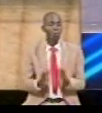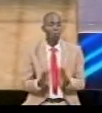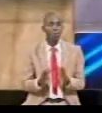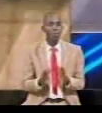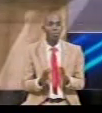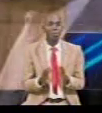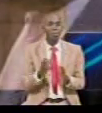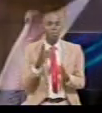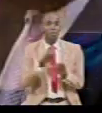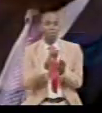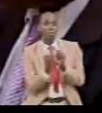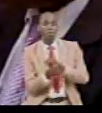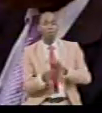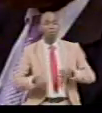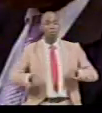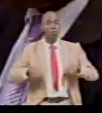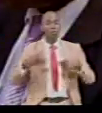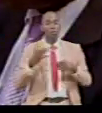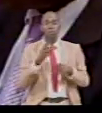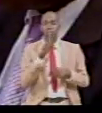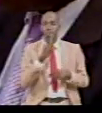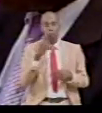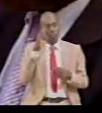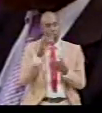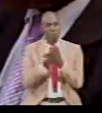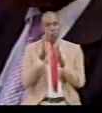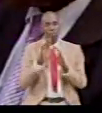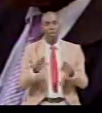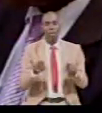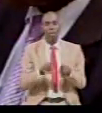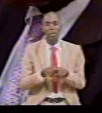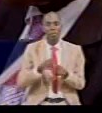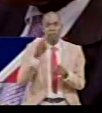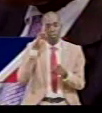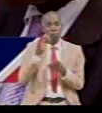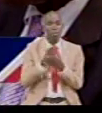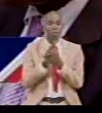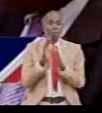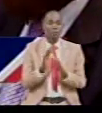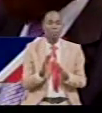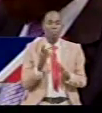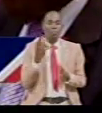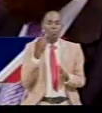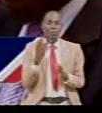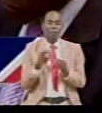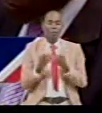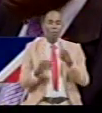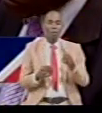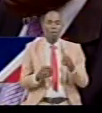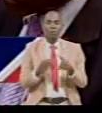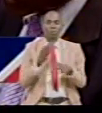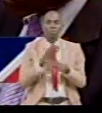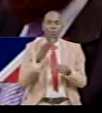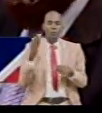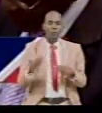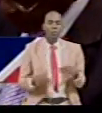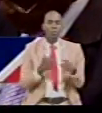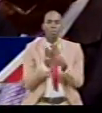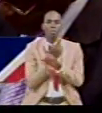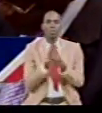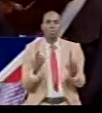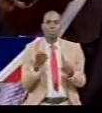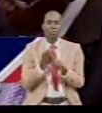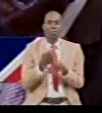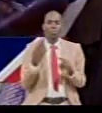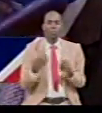saints. Let's look at number one. Number one is total liberation from the bondage of